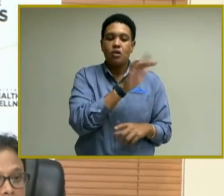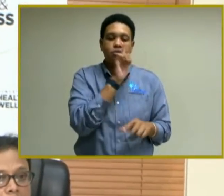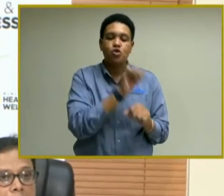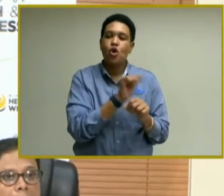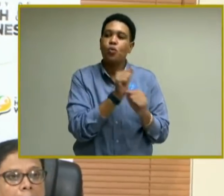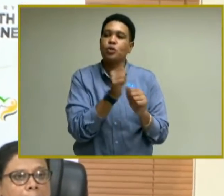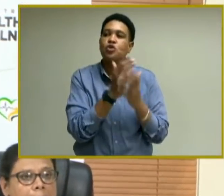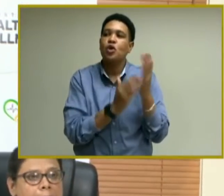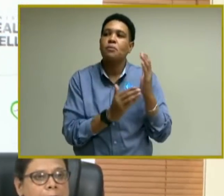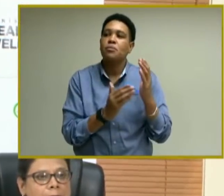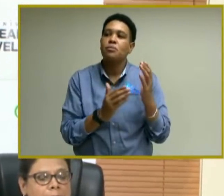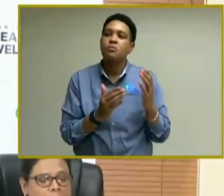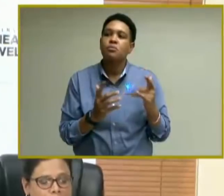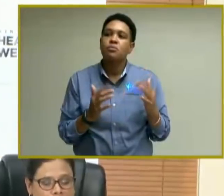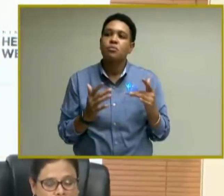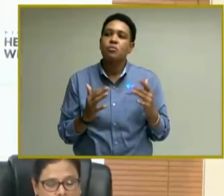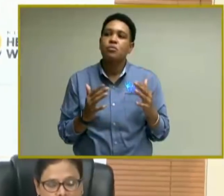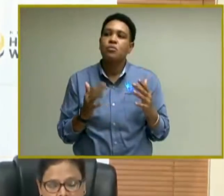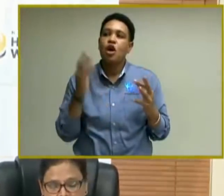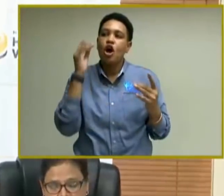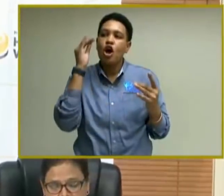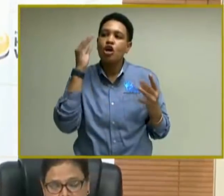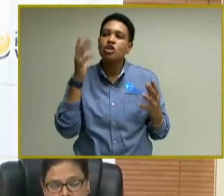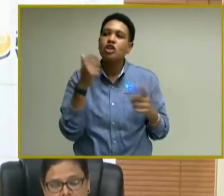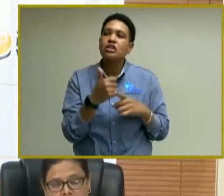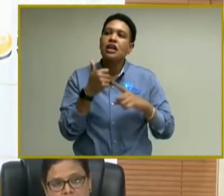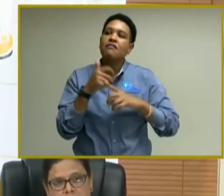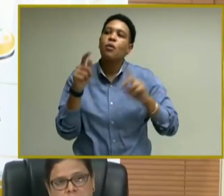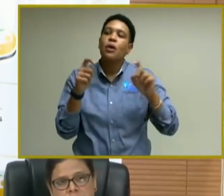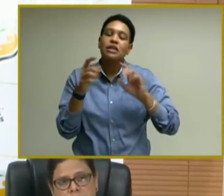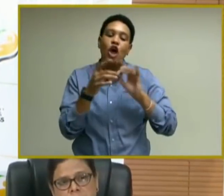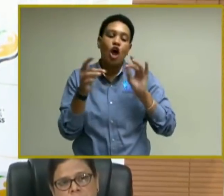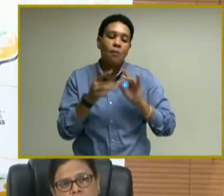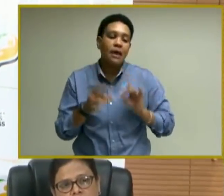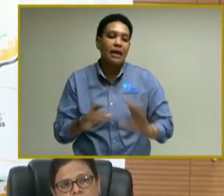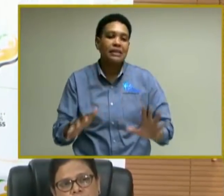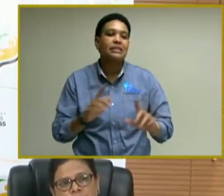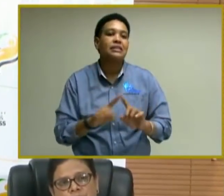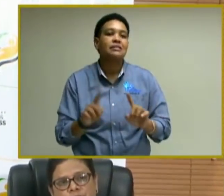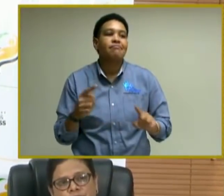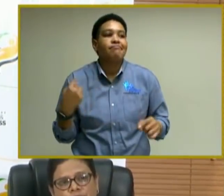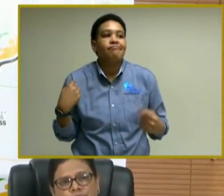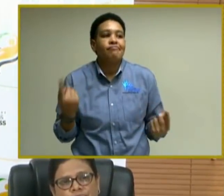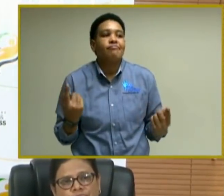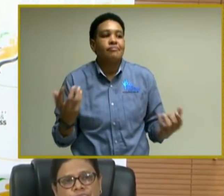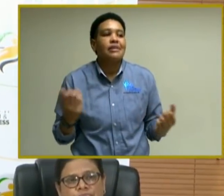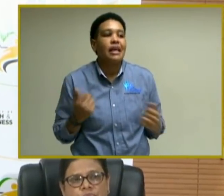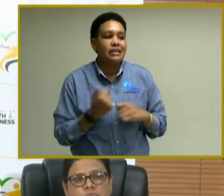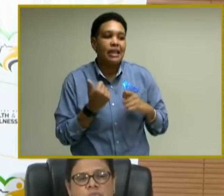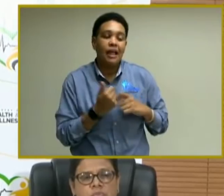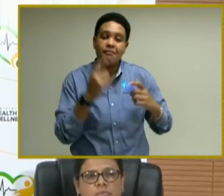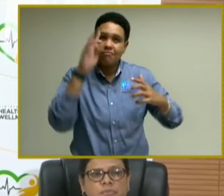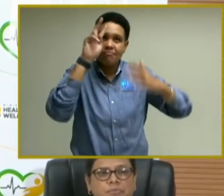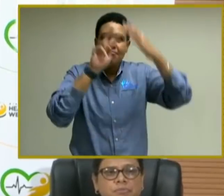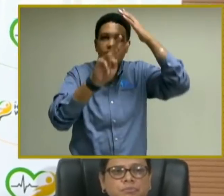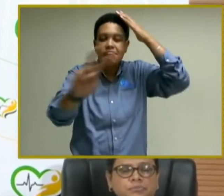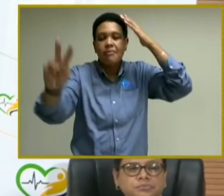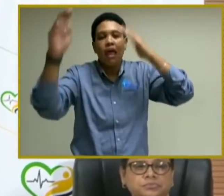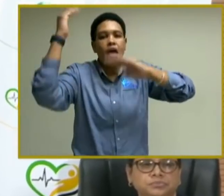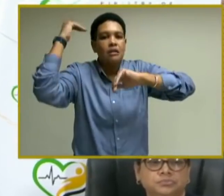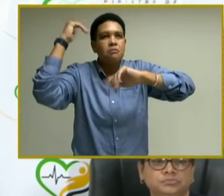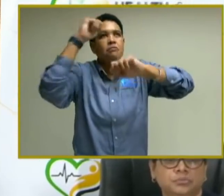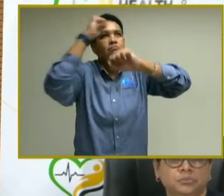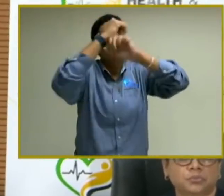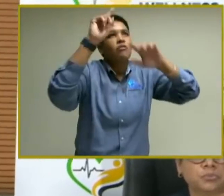with some concerns, questions, comments. But having gotten the forecast, the projections based